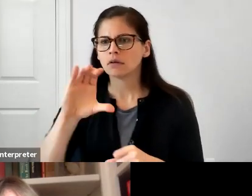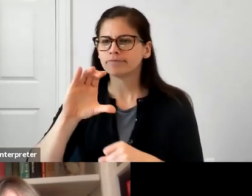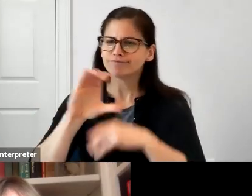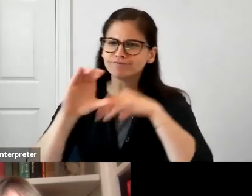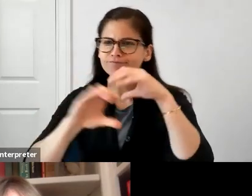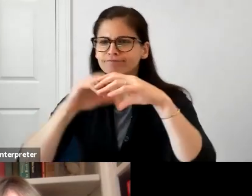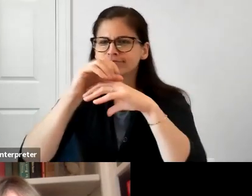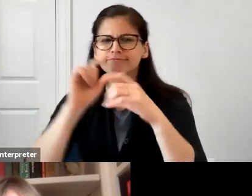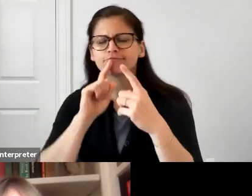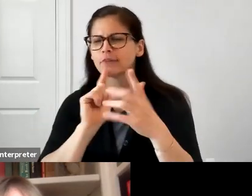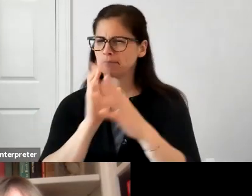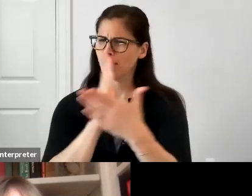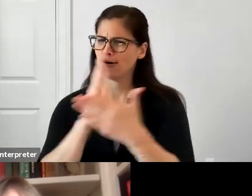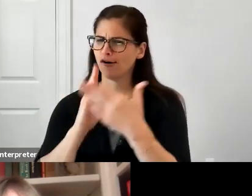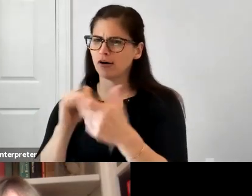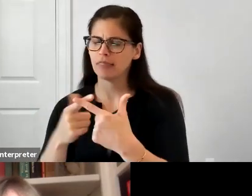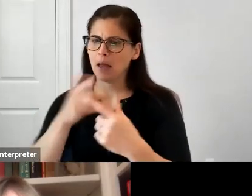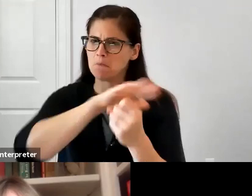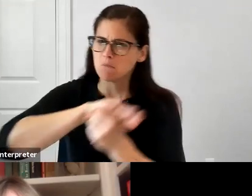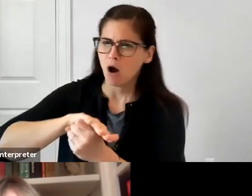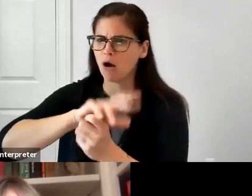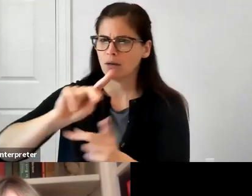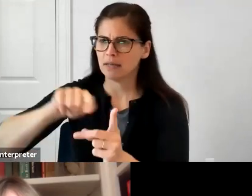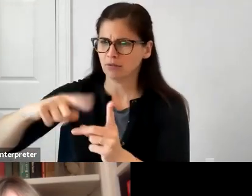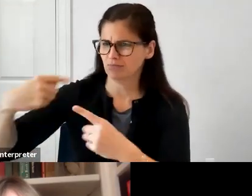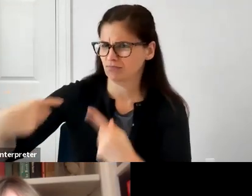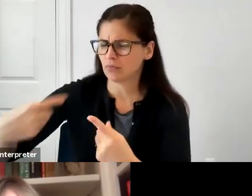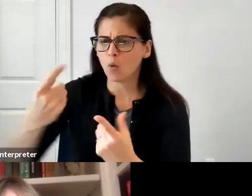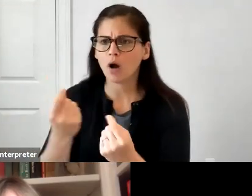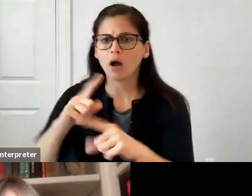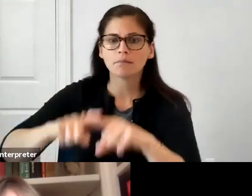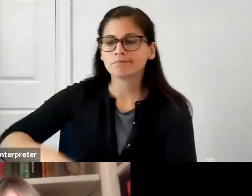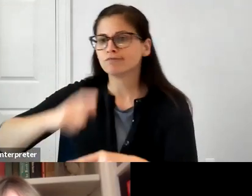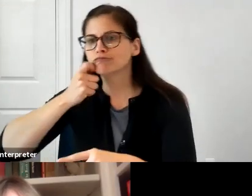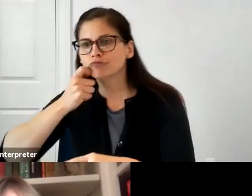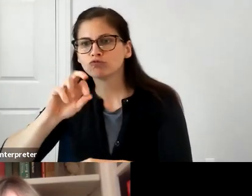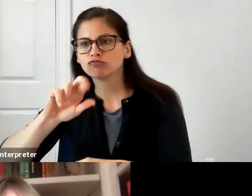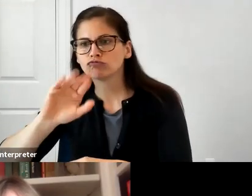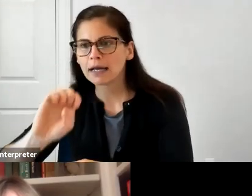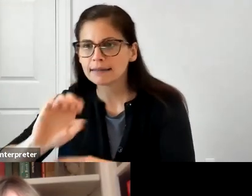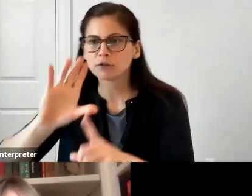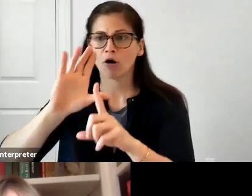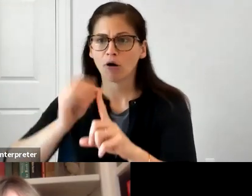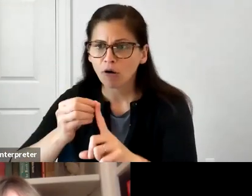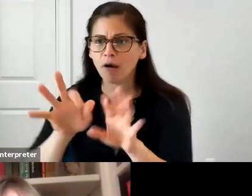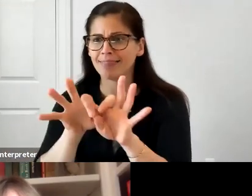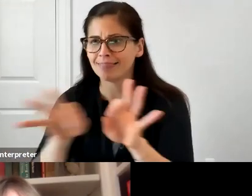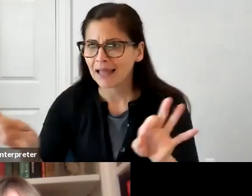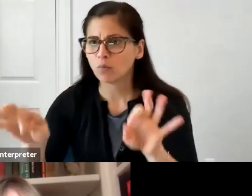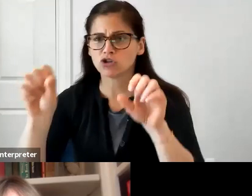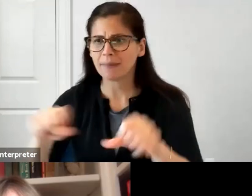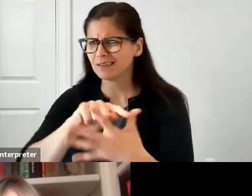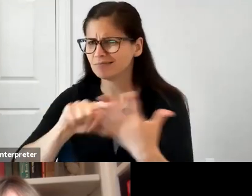have marginalized people based on race or culture or language or ability. And